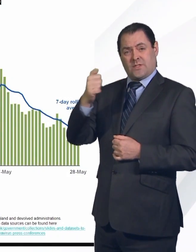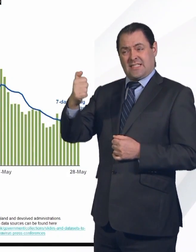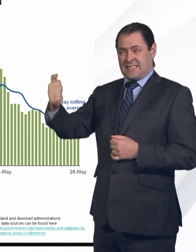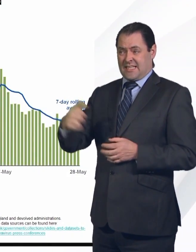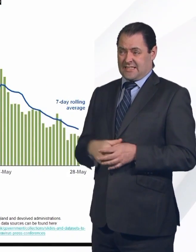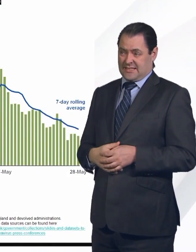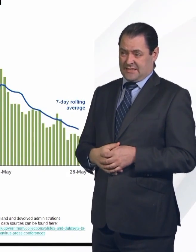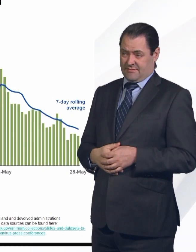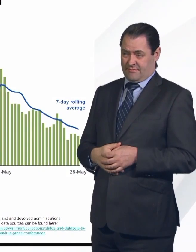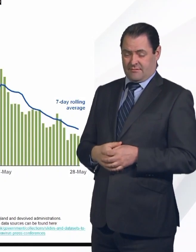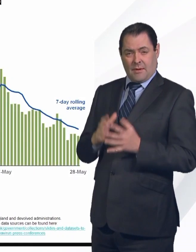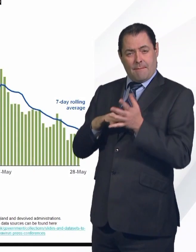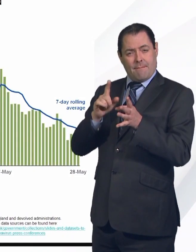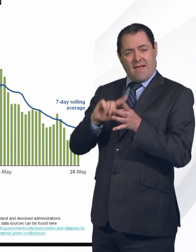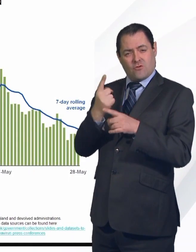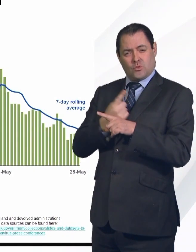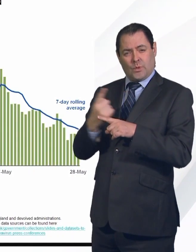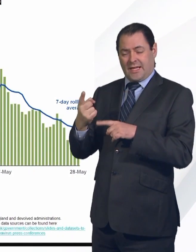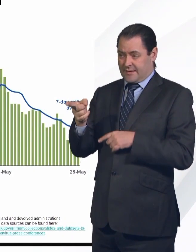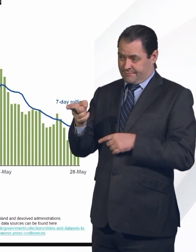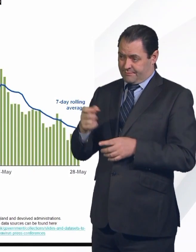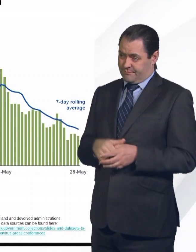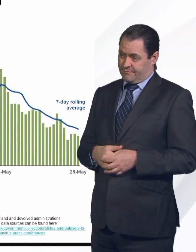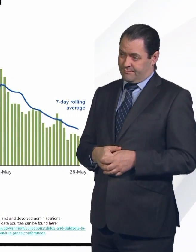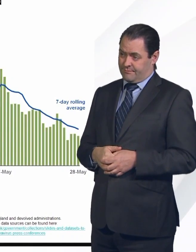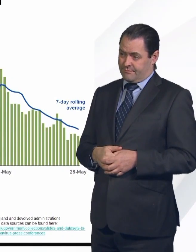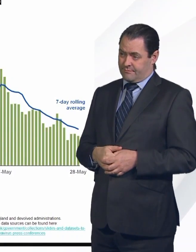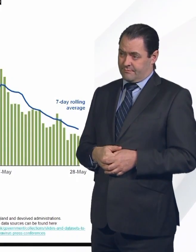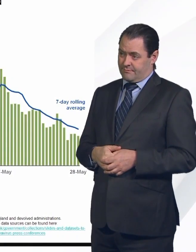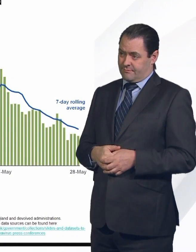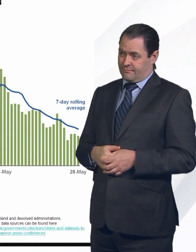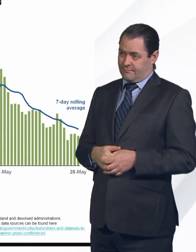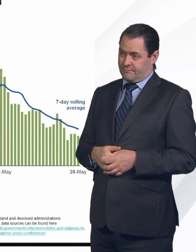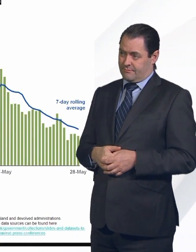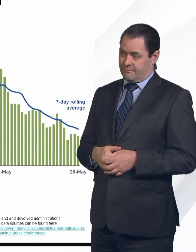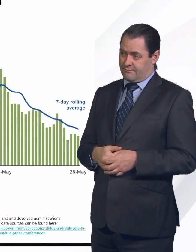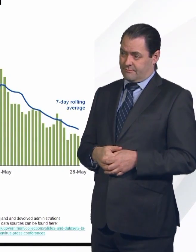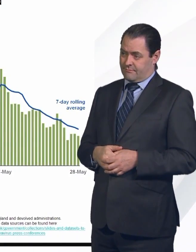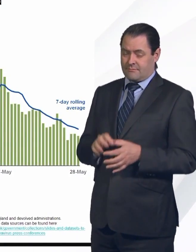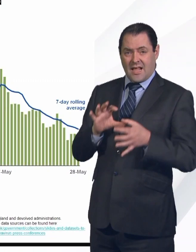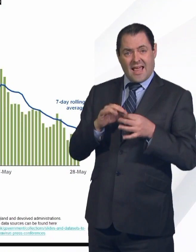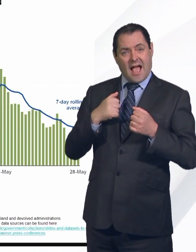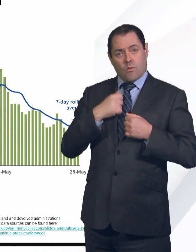5,066 in the first week of May. Based